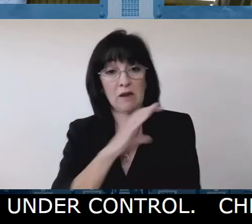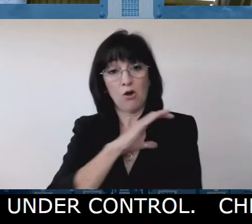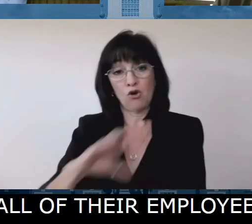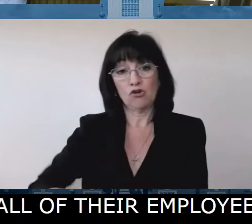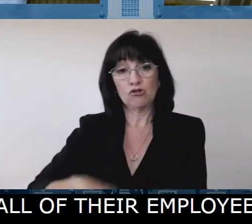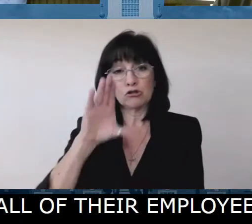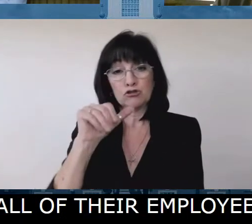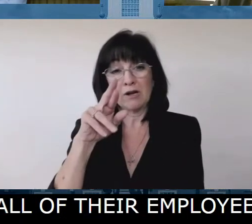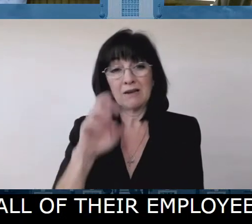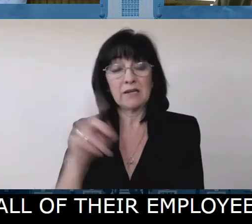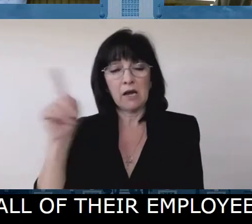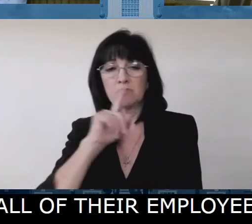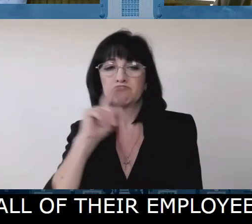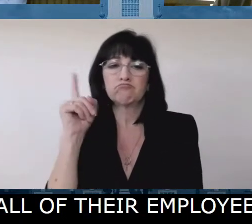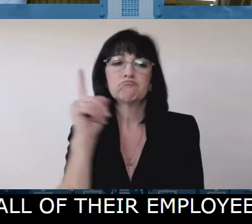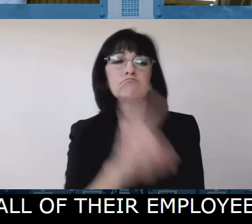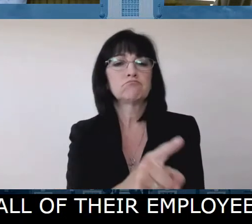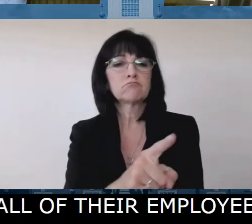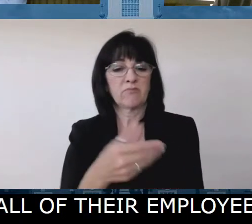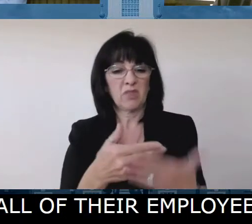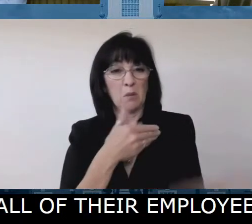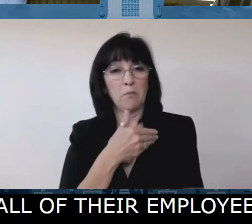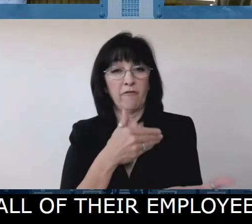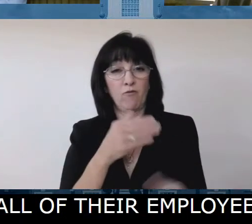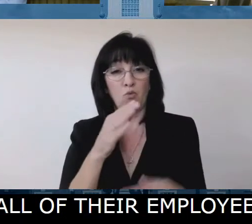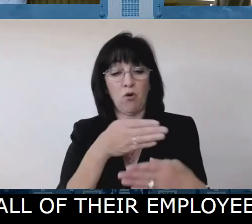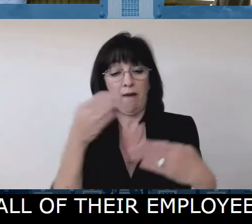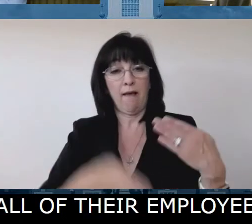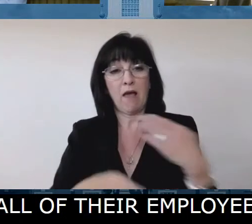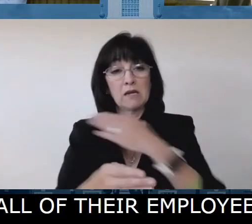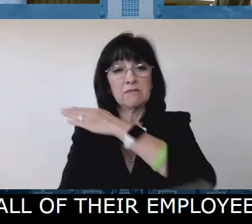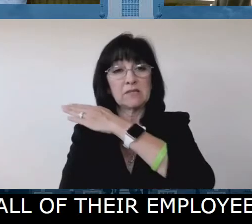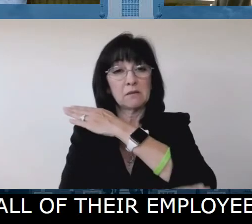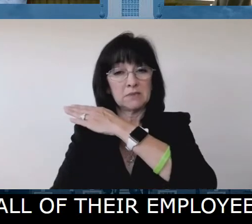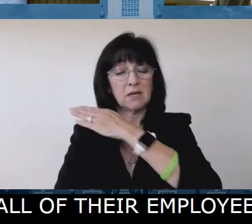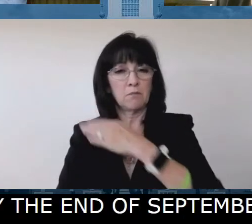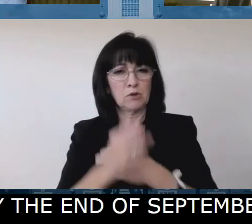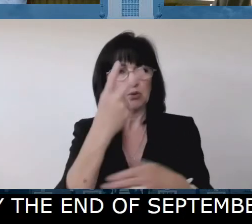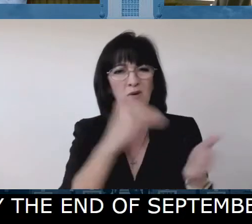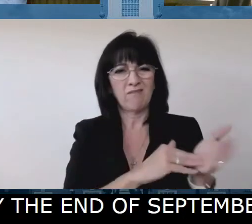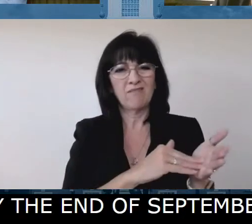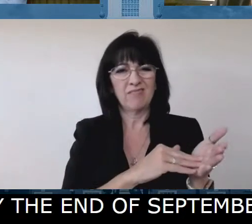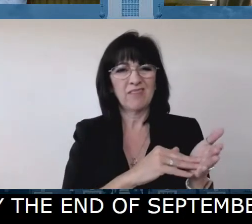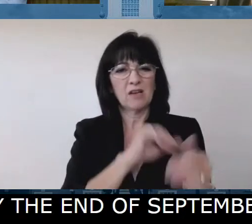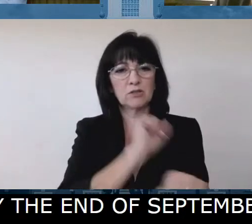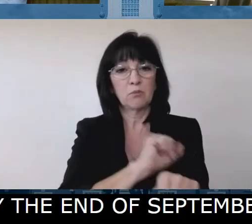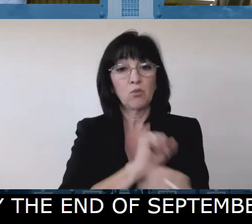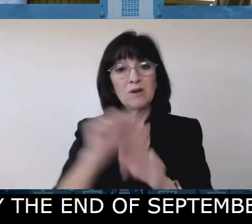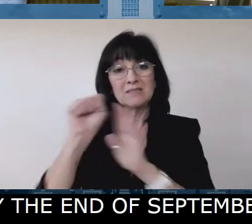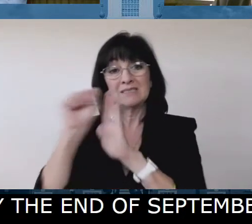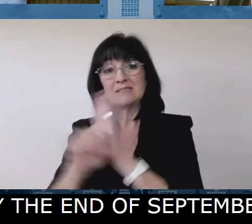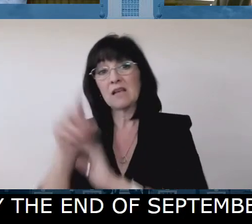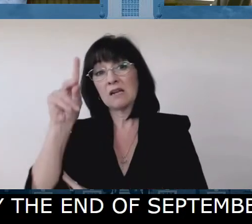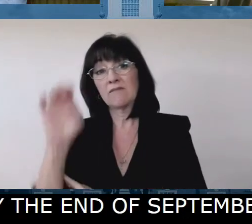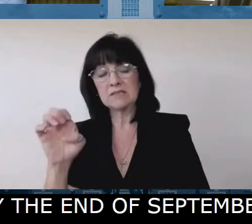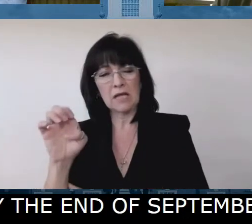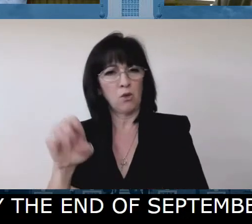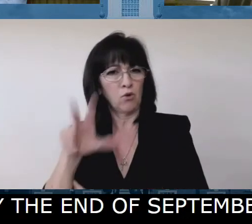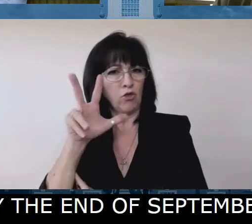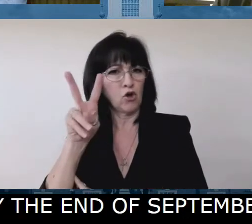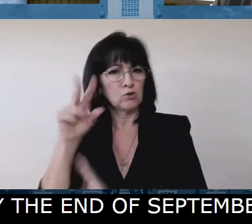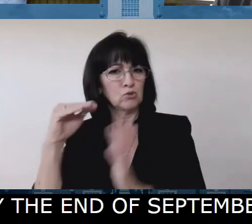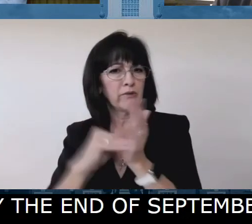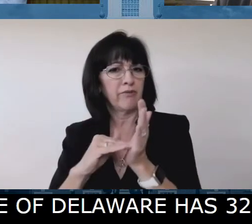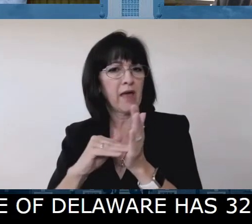September. They have 12,000 employees. The state of Delaware has 32,000 employees. As you mentioned, much of that is controlled